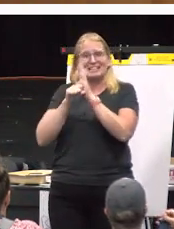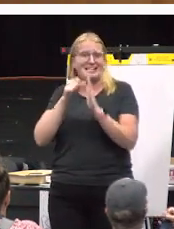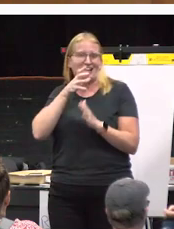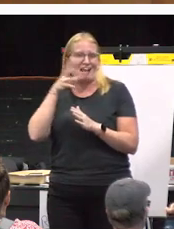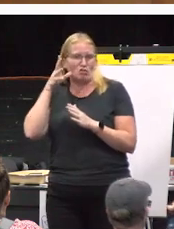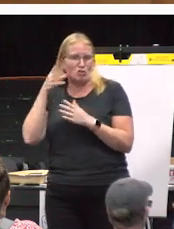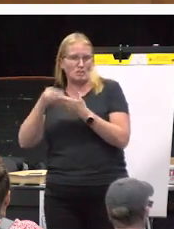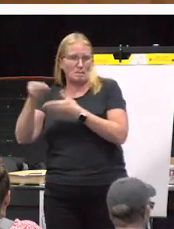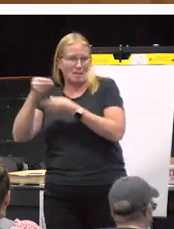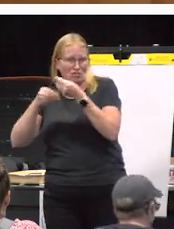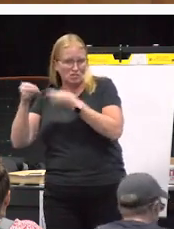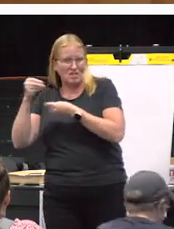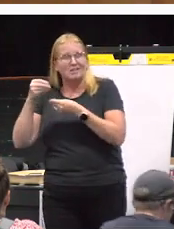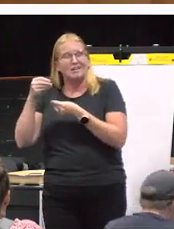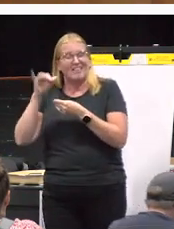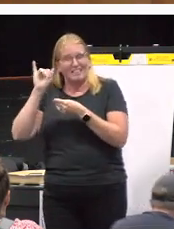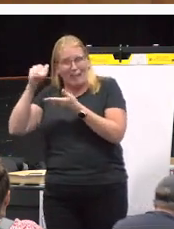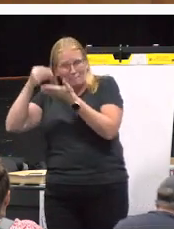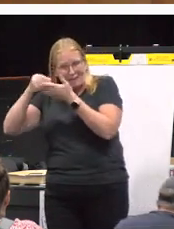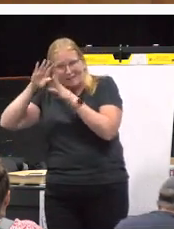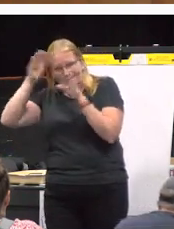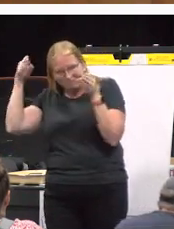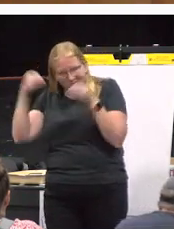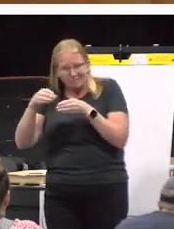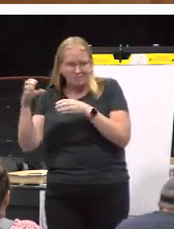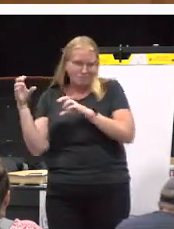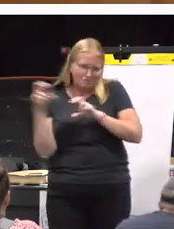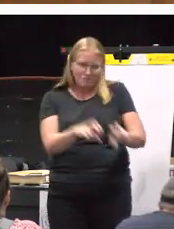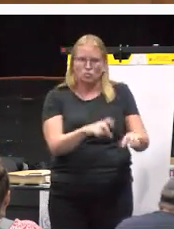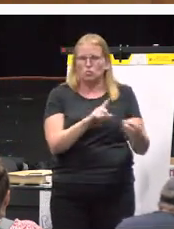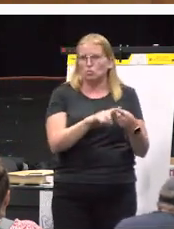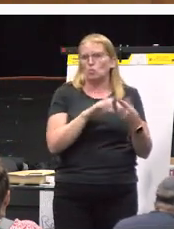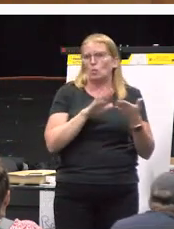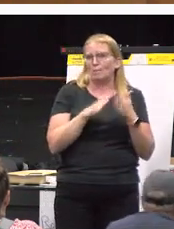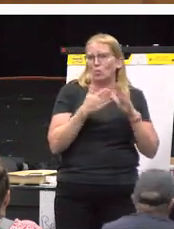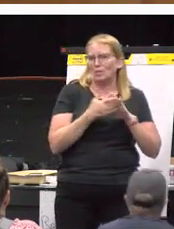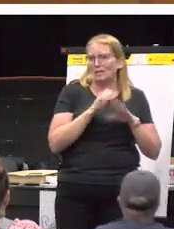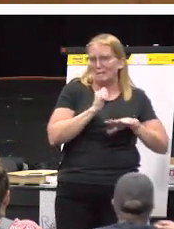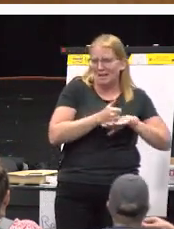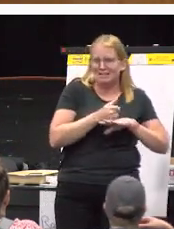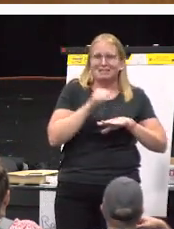on community-based and diversified operations and away from dairy.